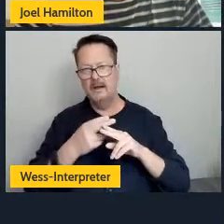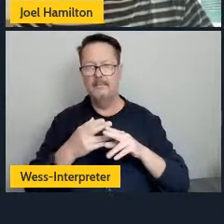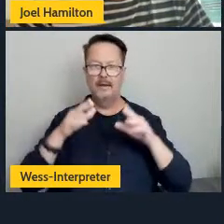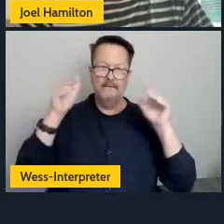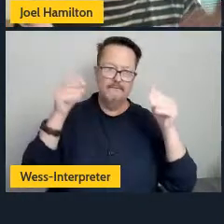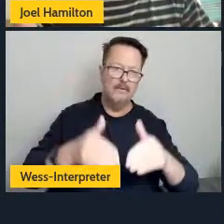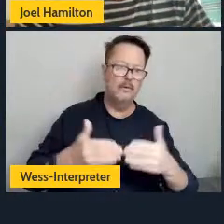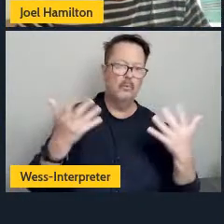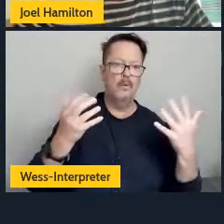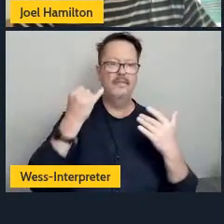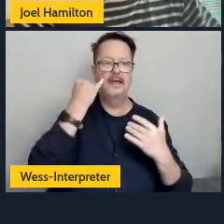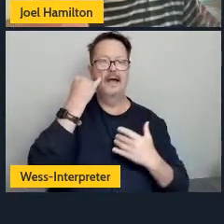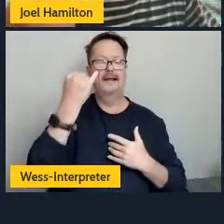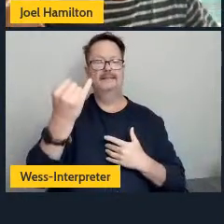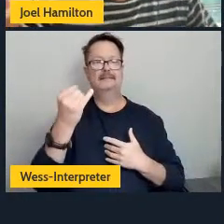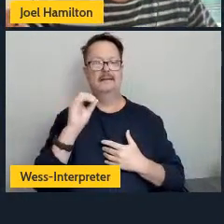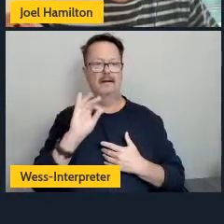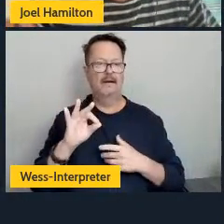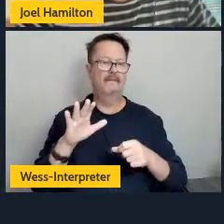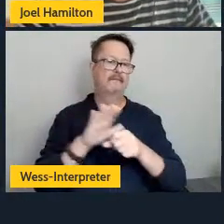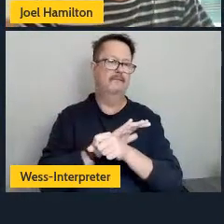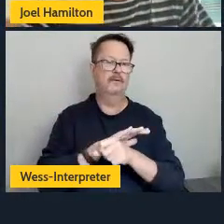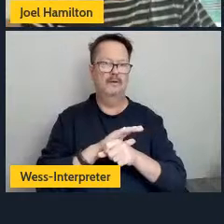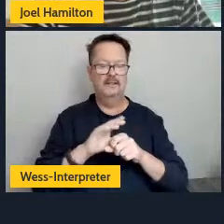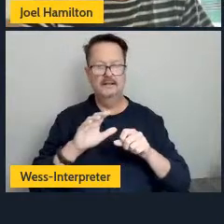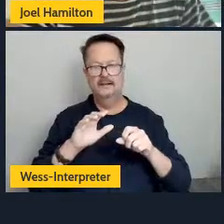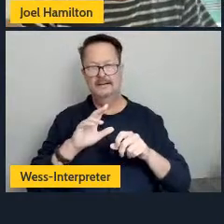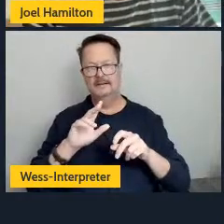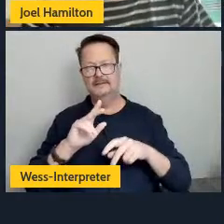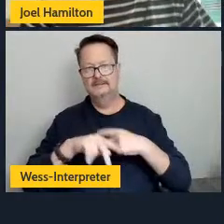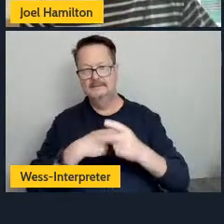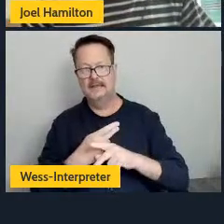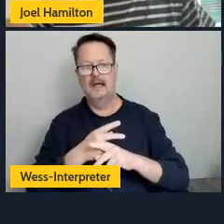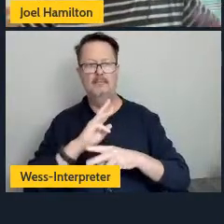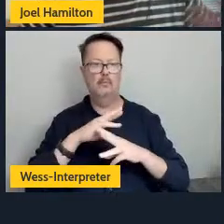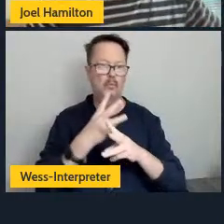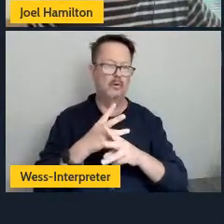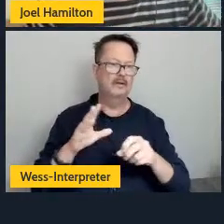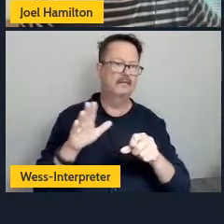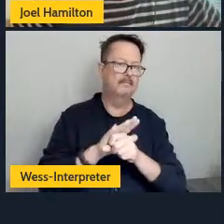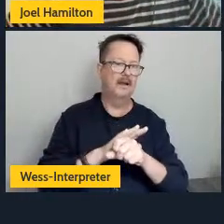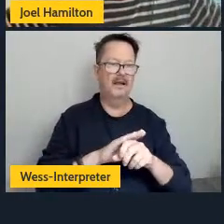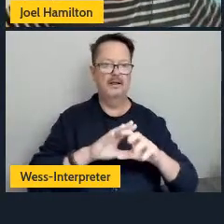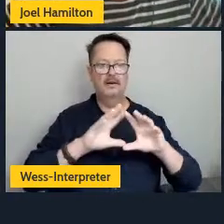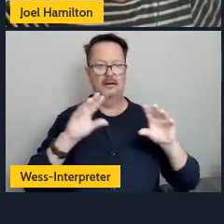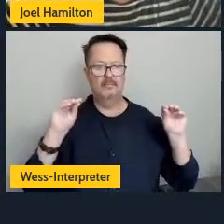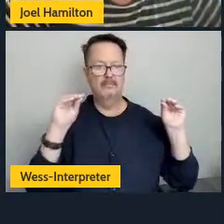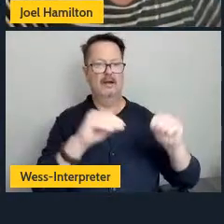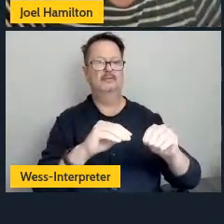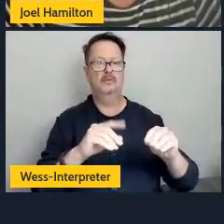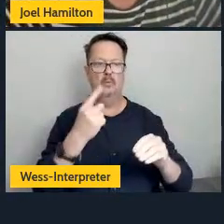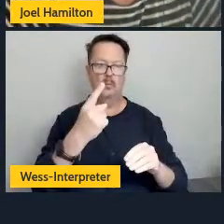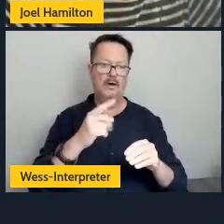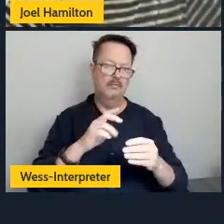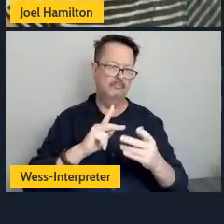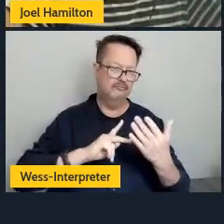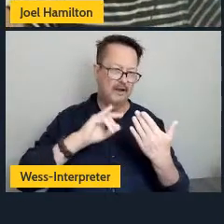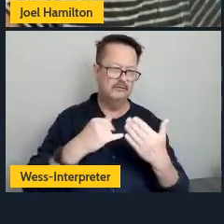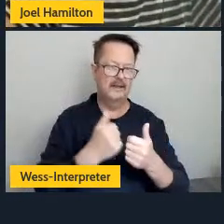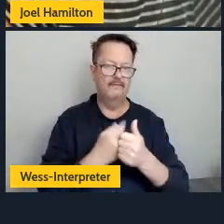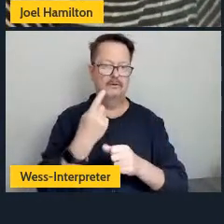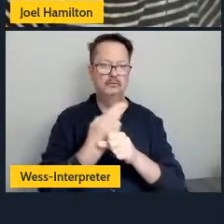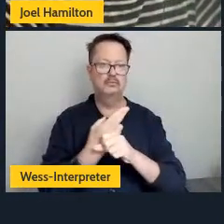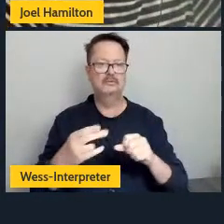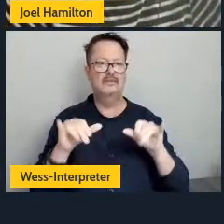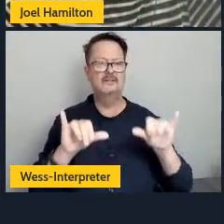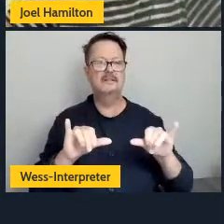what the idea of a fully typed world, an entire repository, or an entire project where everything's using the same types. And